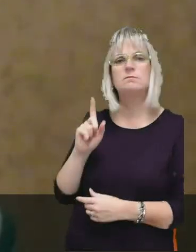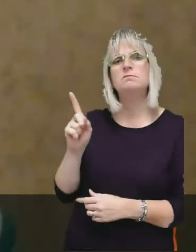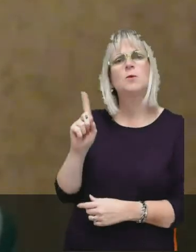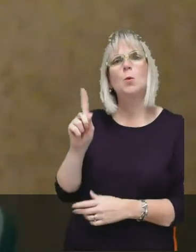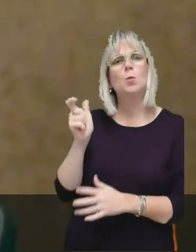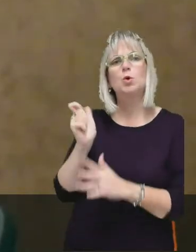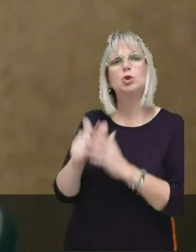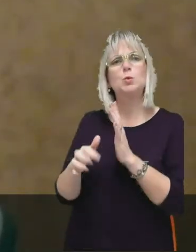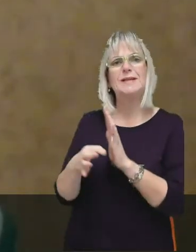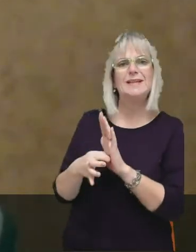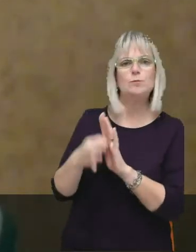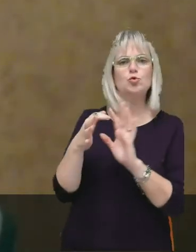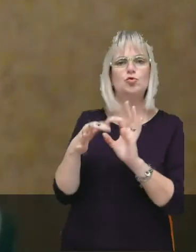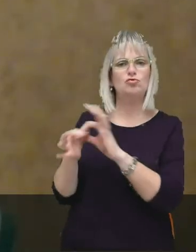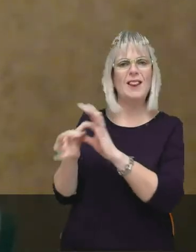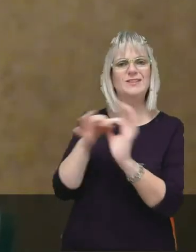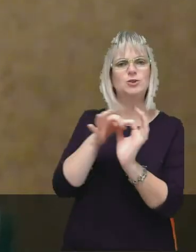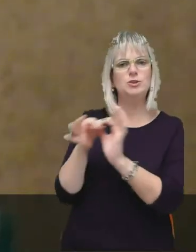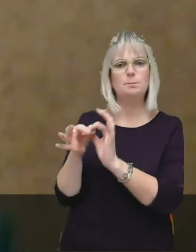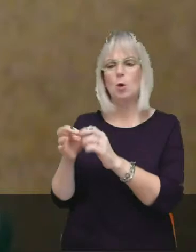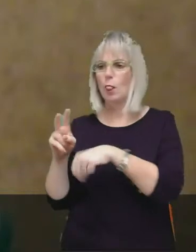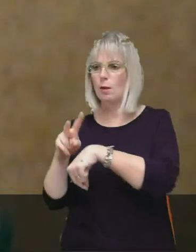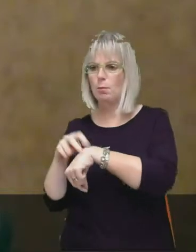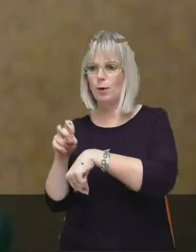and the black community?